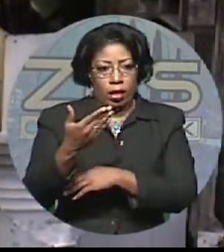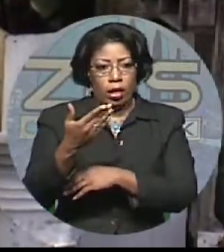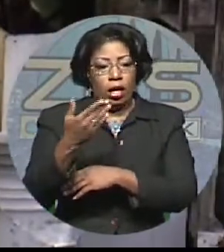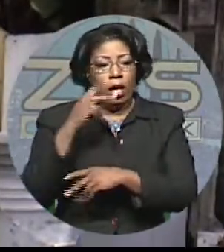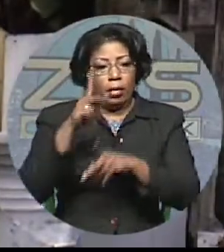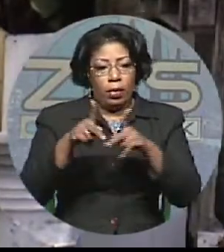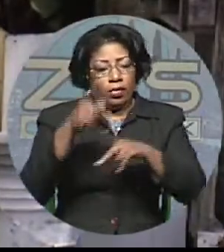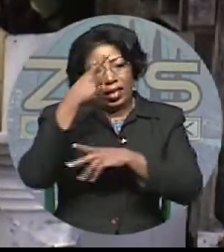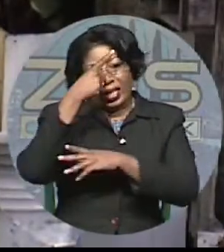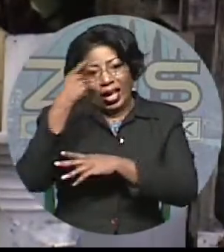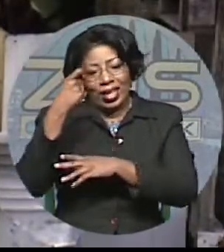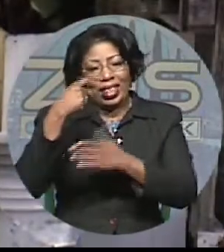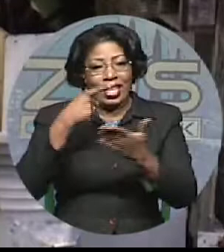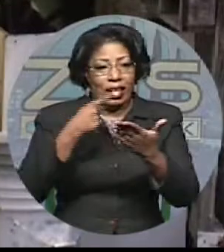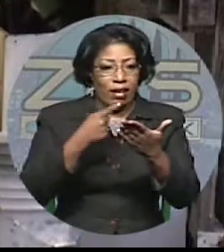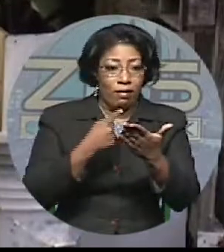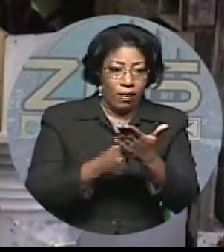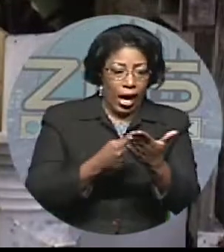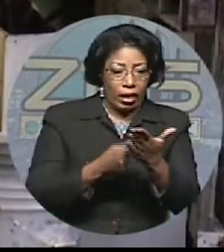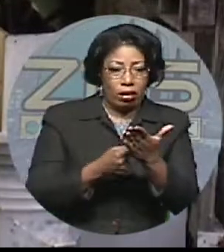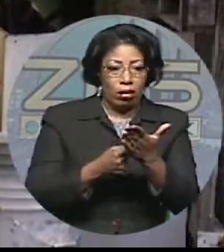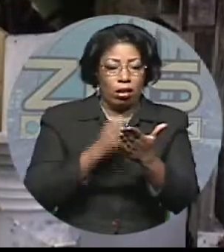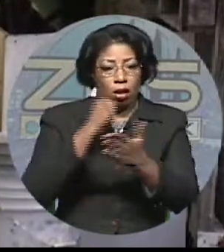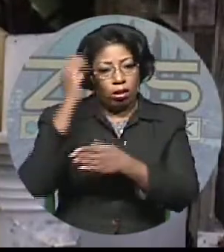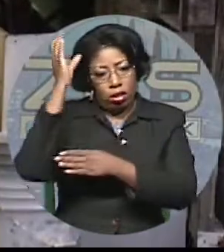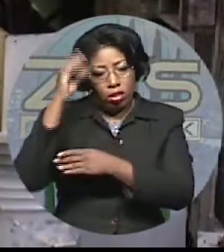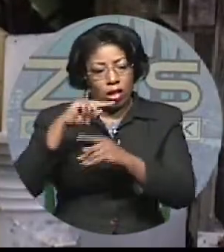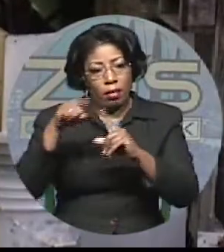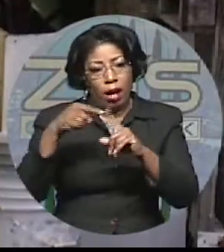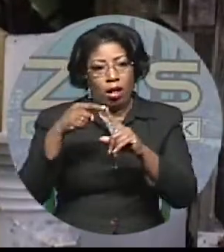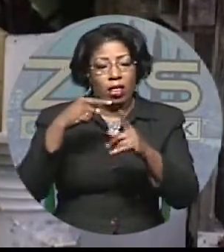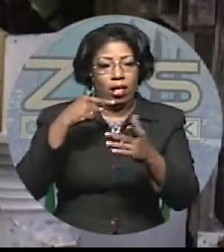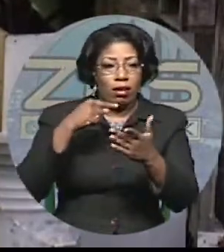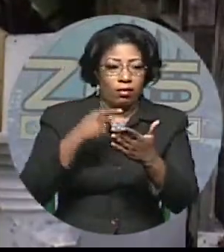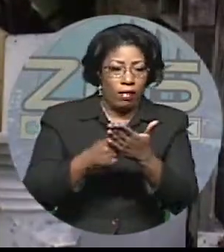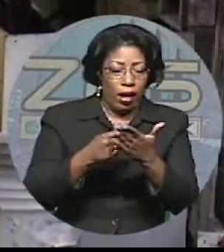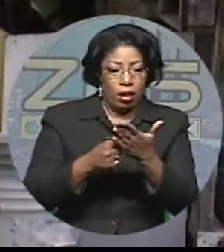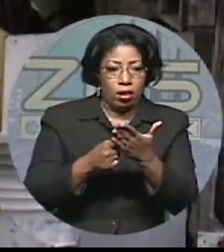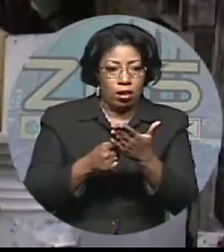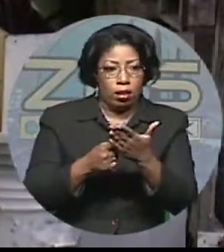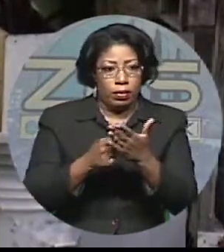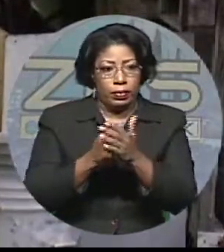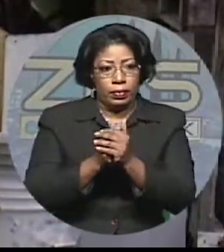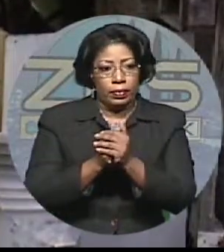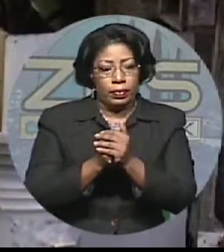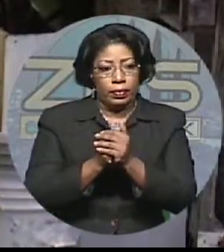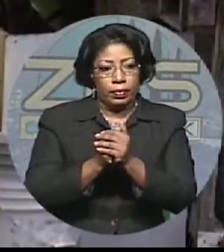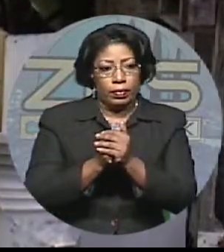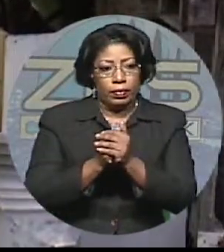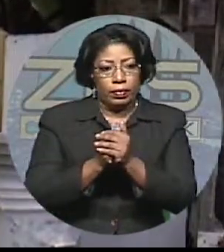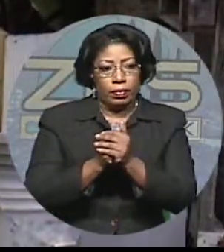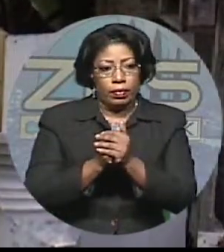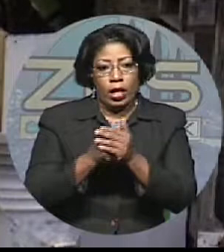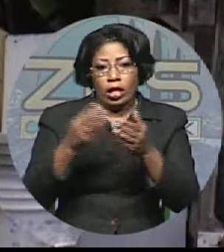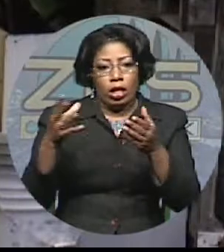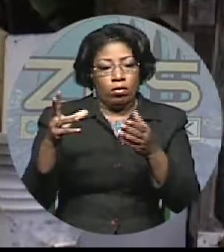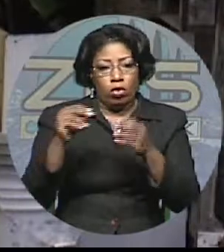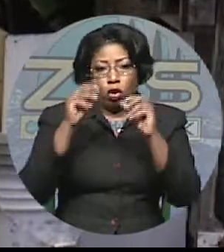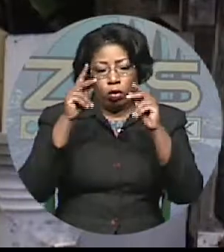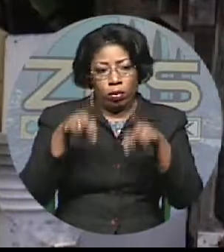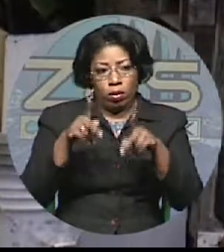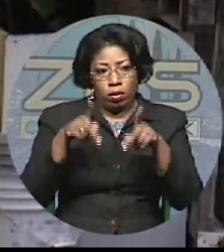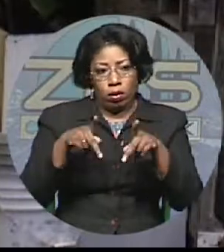the facts, people aren't going to concern themselves with the facts, people are going to forget common sense. Thus far, nobody has been